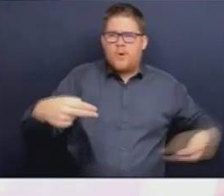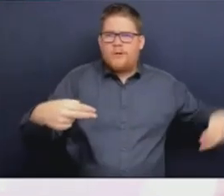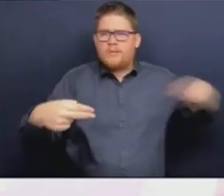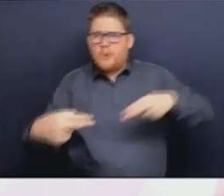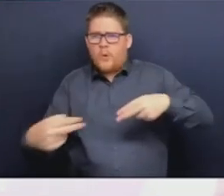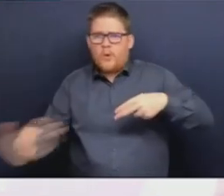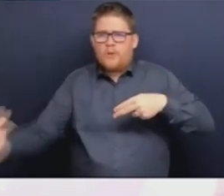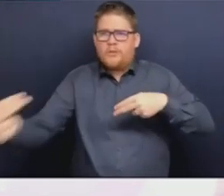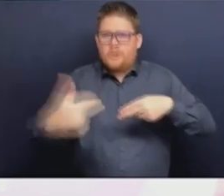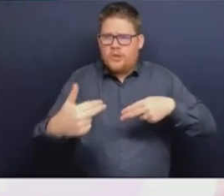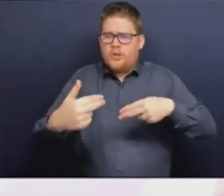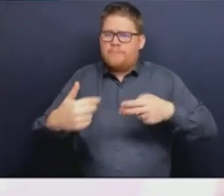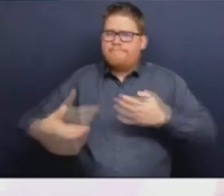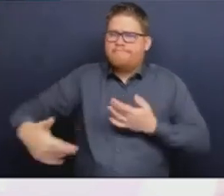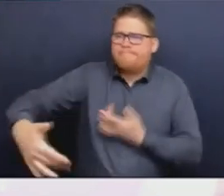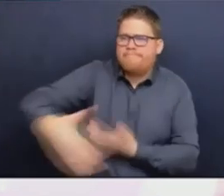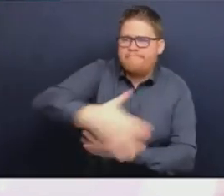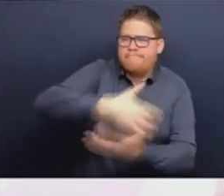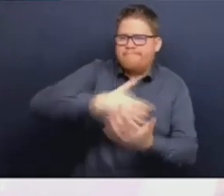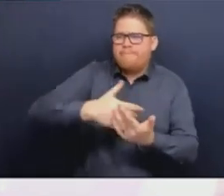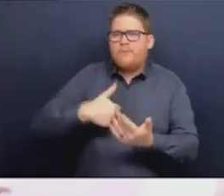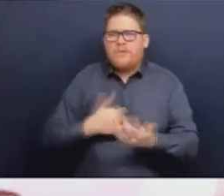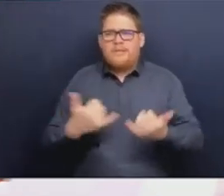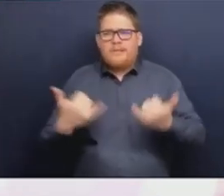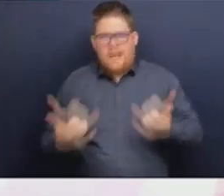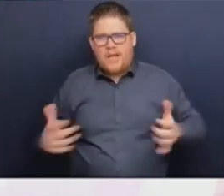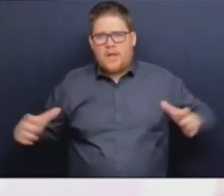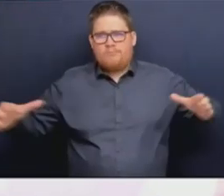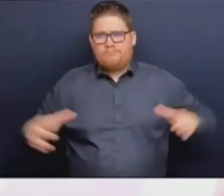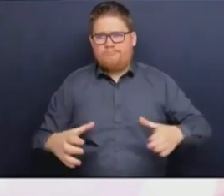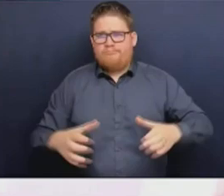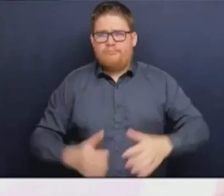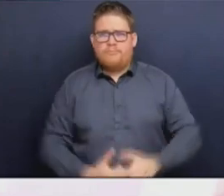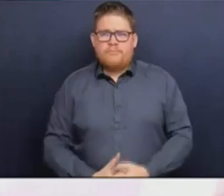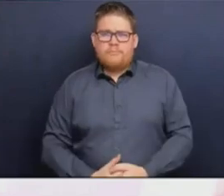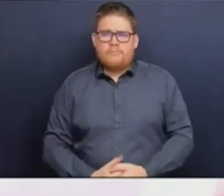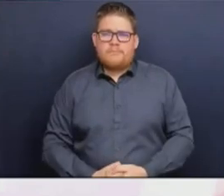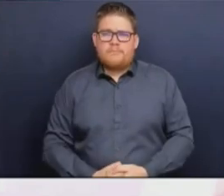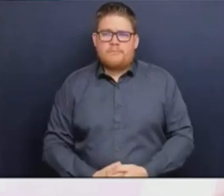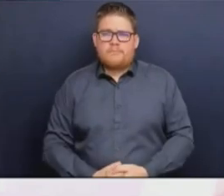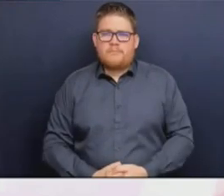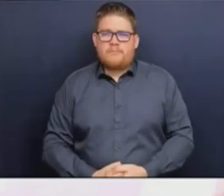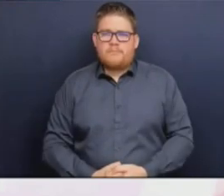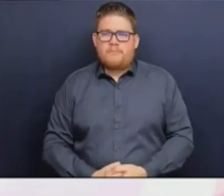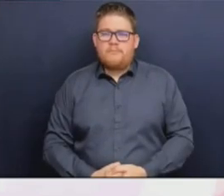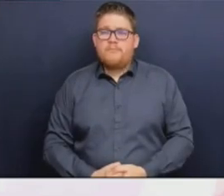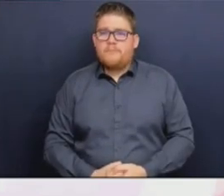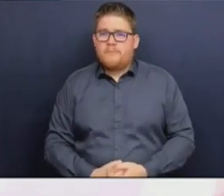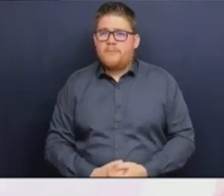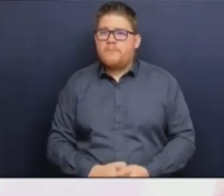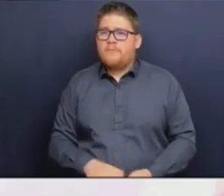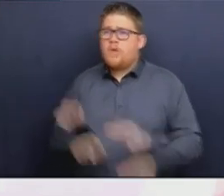And as you look at those pictures, you know, the ones on the walls of the legislature, we expect